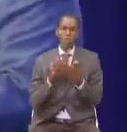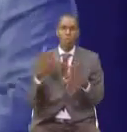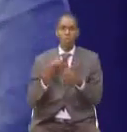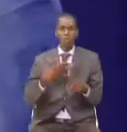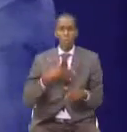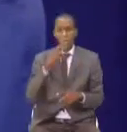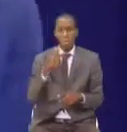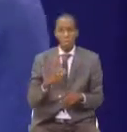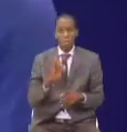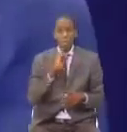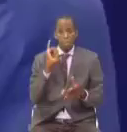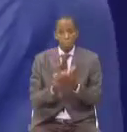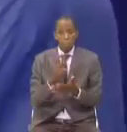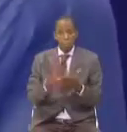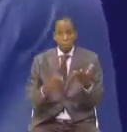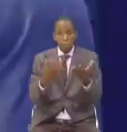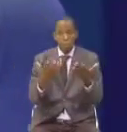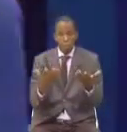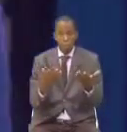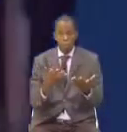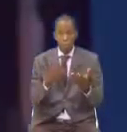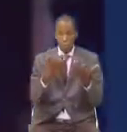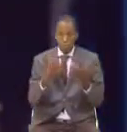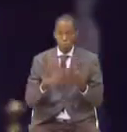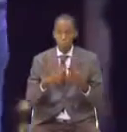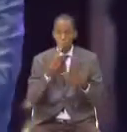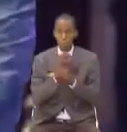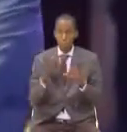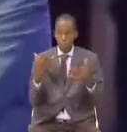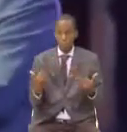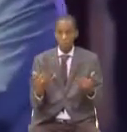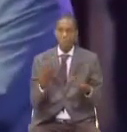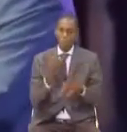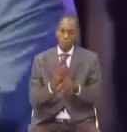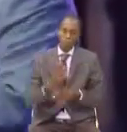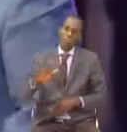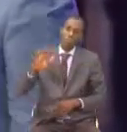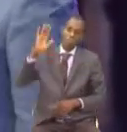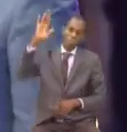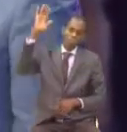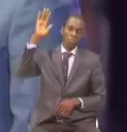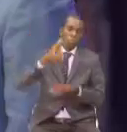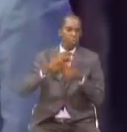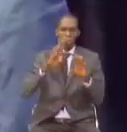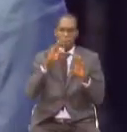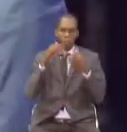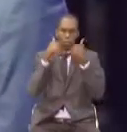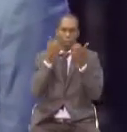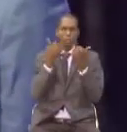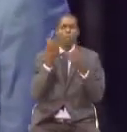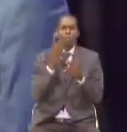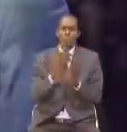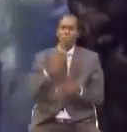waiting for you. Raise up your hand right there. Raise up your hand and say, Lord, I raise up my hand to say,